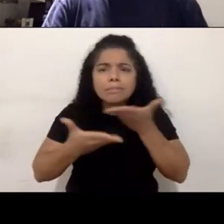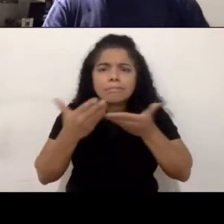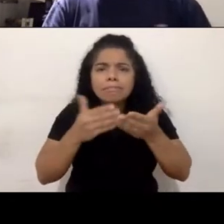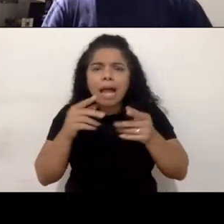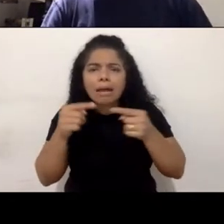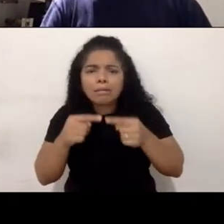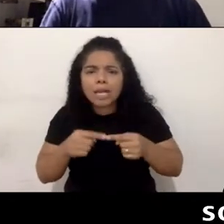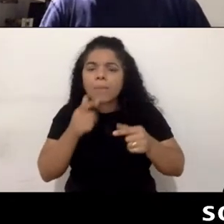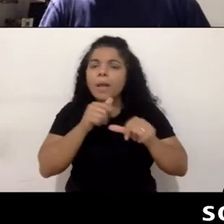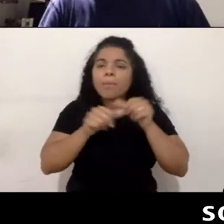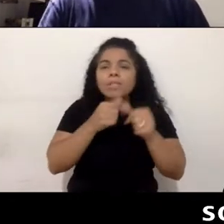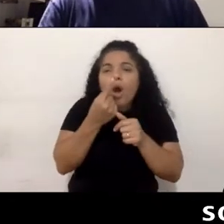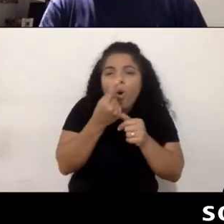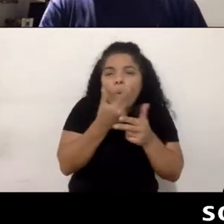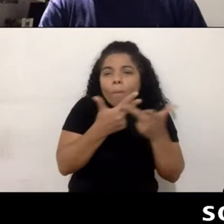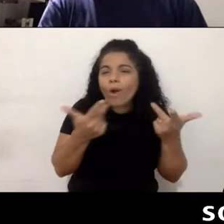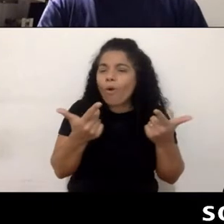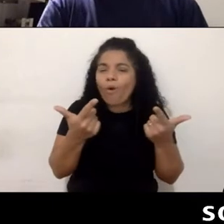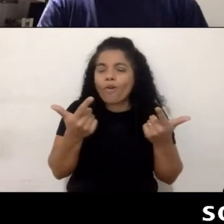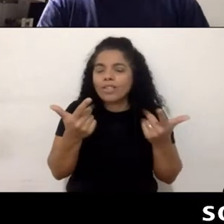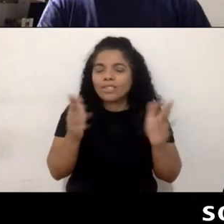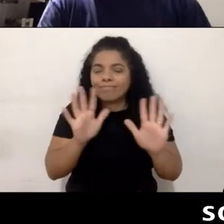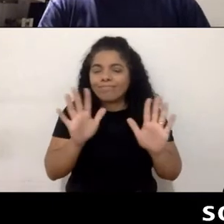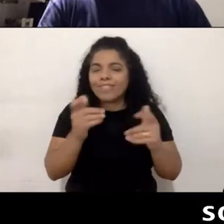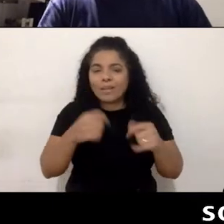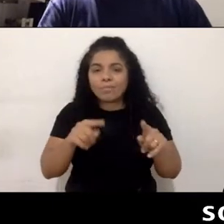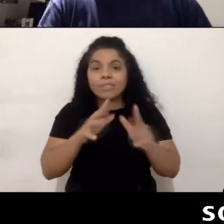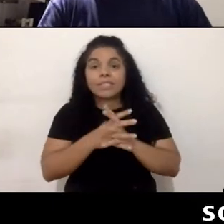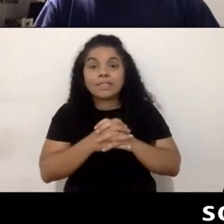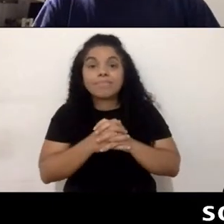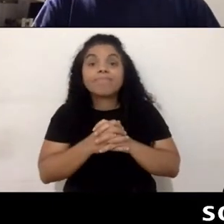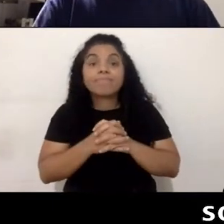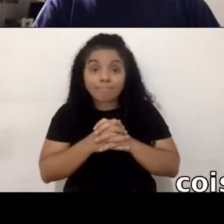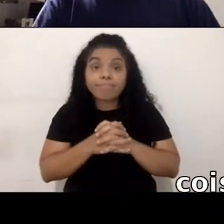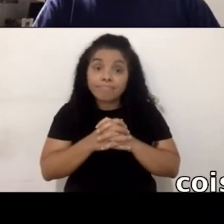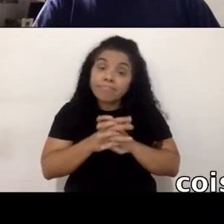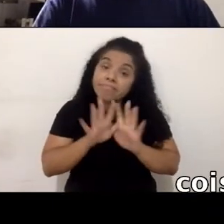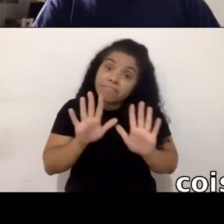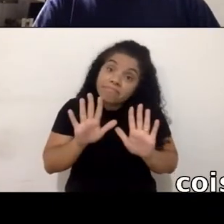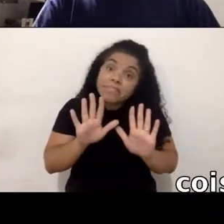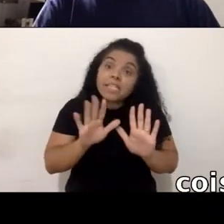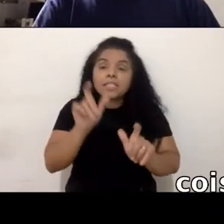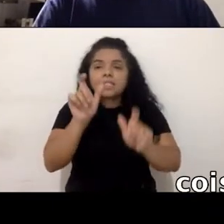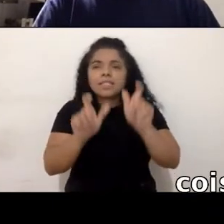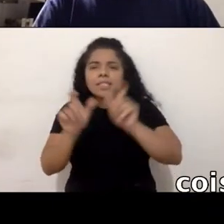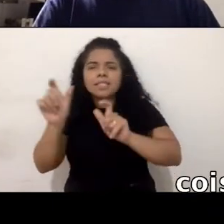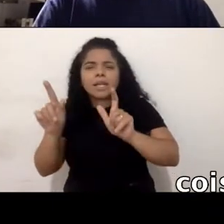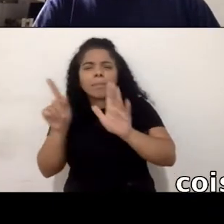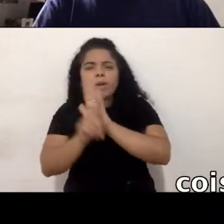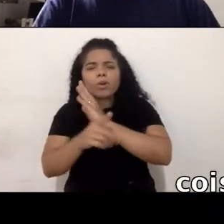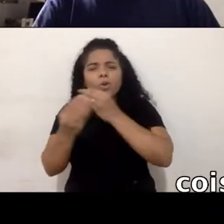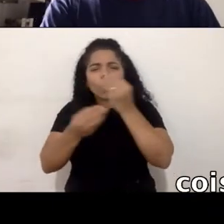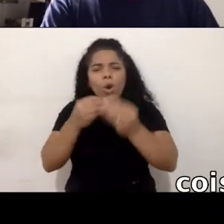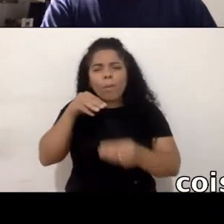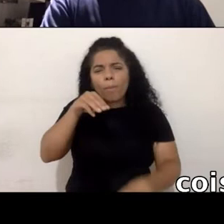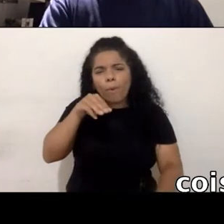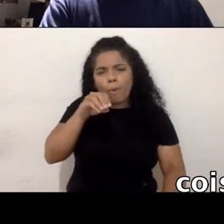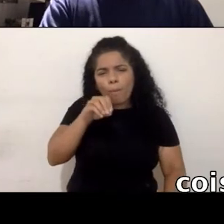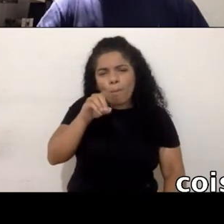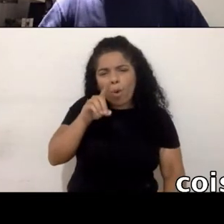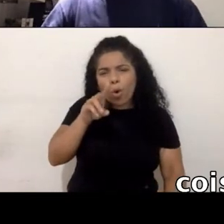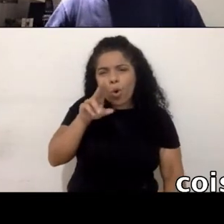Now, often people wonder about code modules for infrastructure, things like Terraform modules or